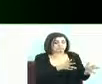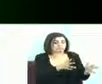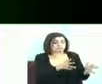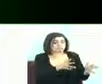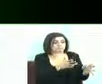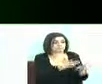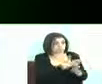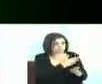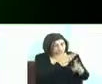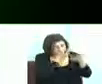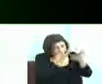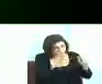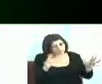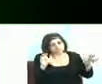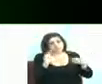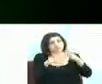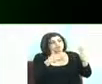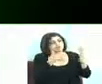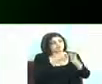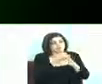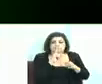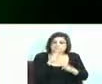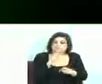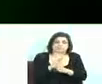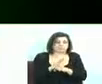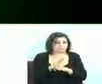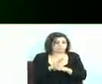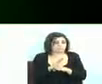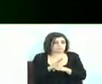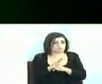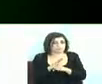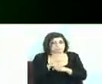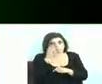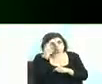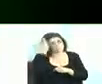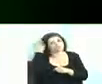I have done all that I have promised you."